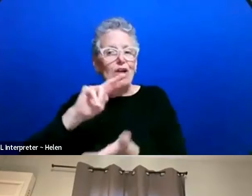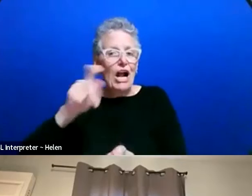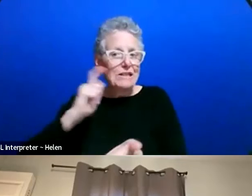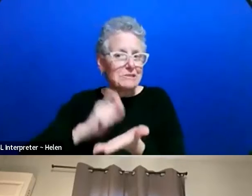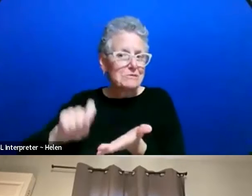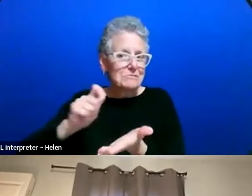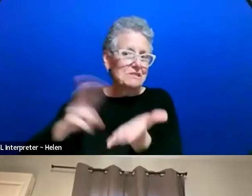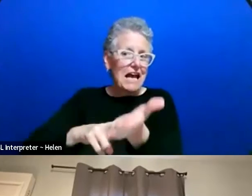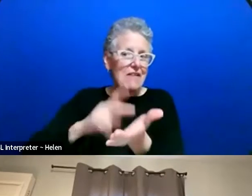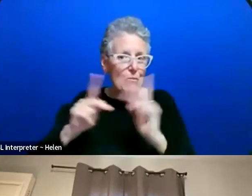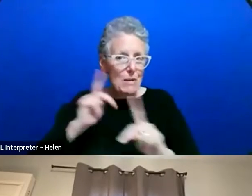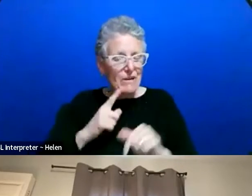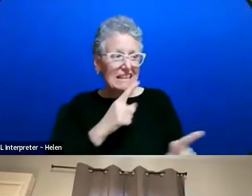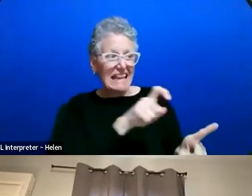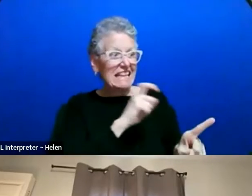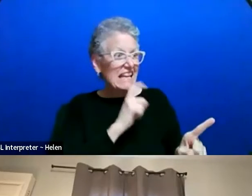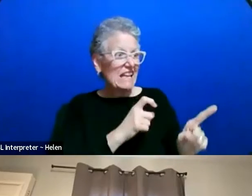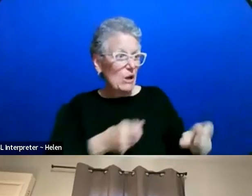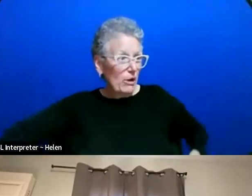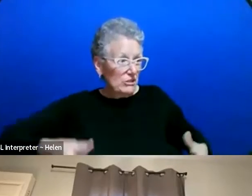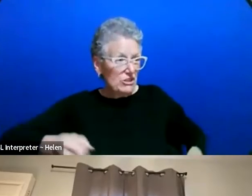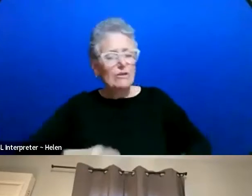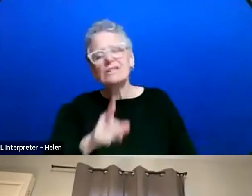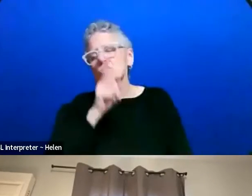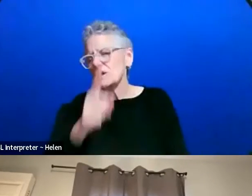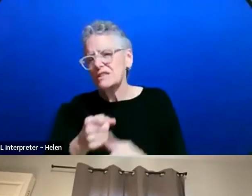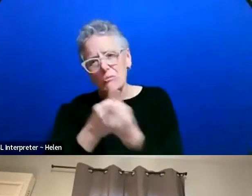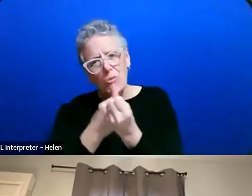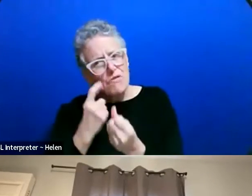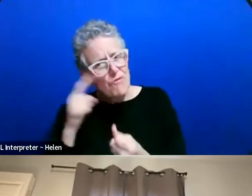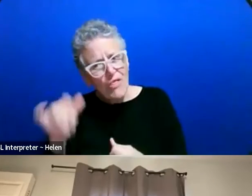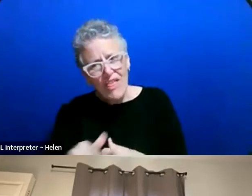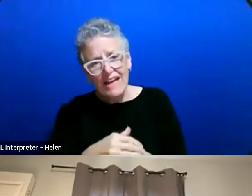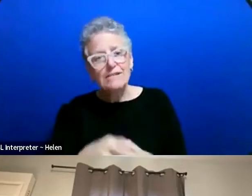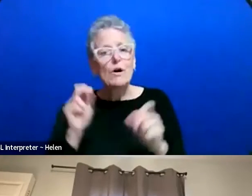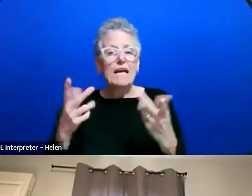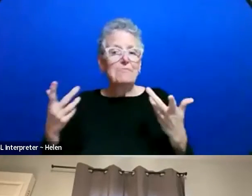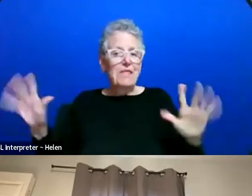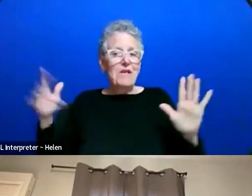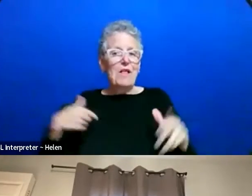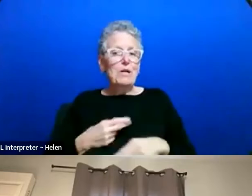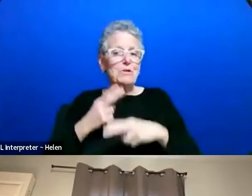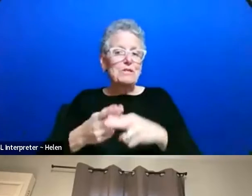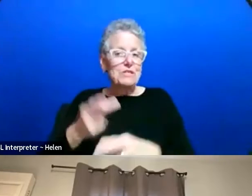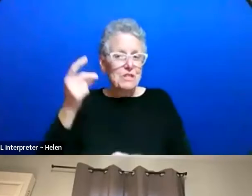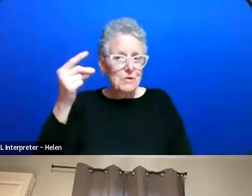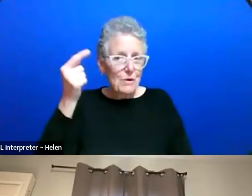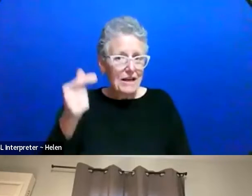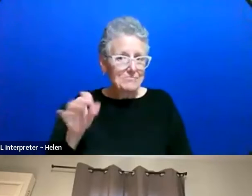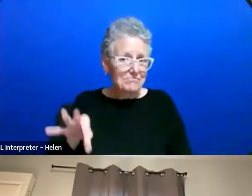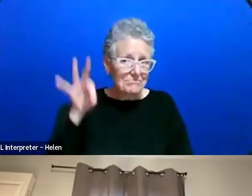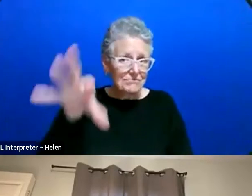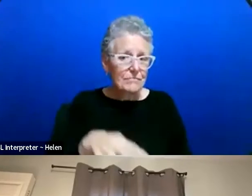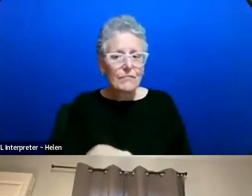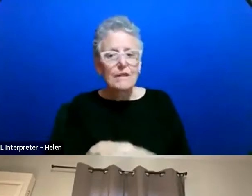need wheelchairs, and he's really supportive for that. So, but okay, I just wanted to mention that real quick to show. Yeah, no, I